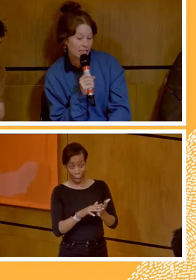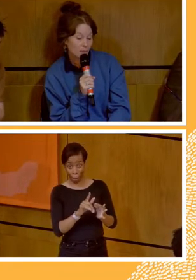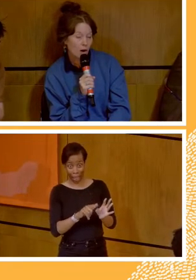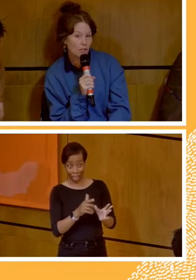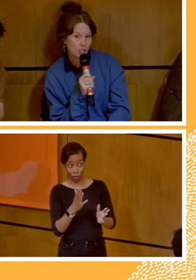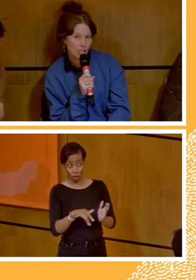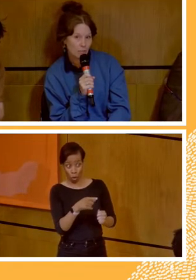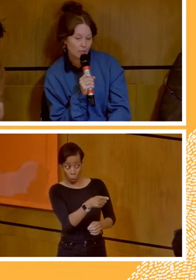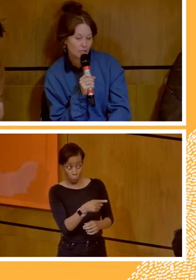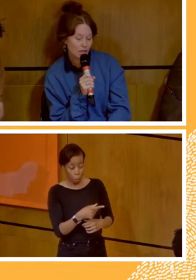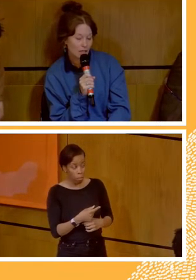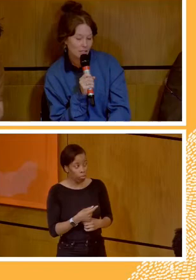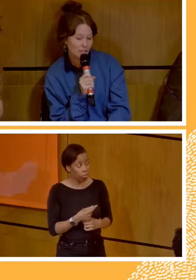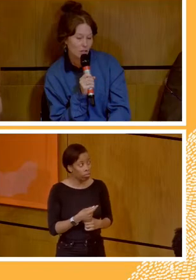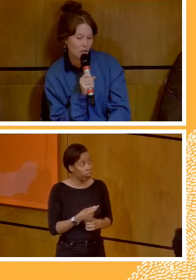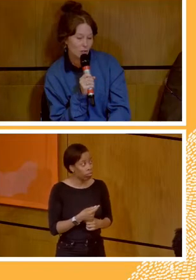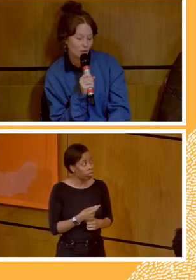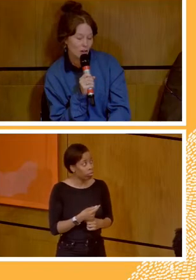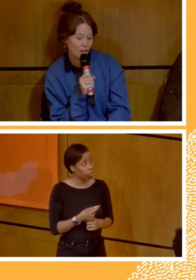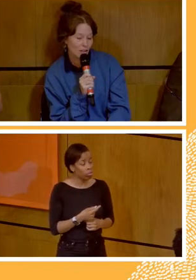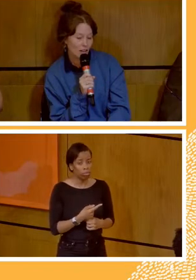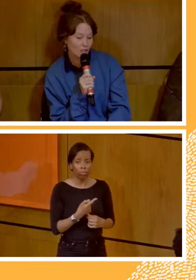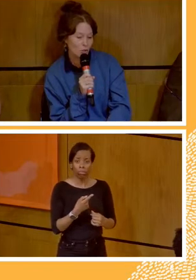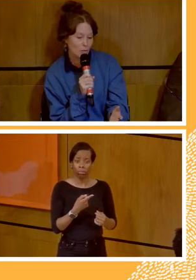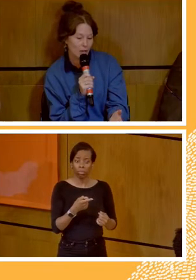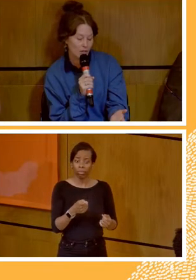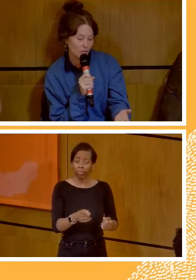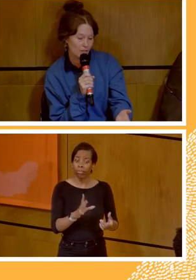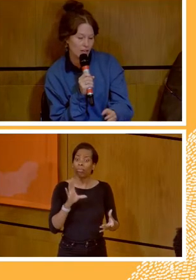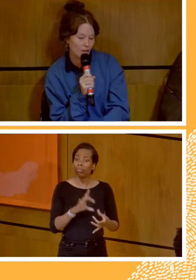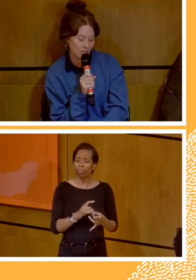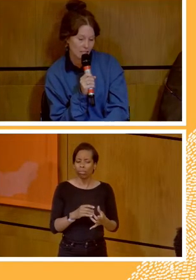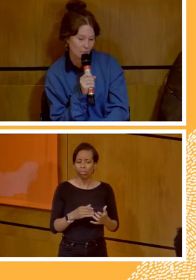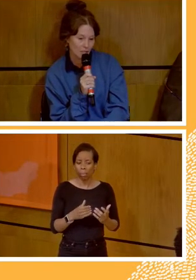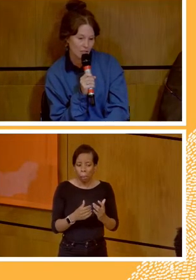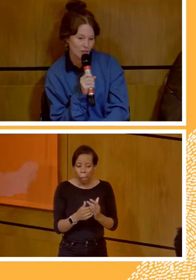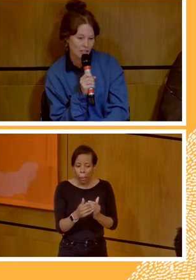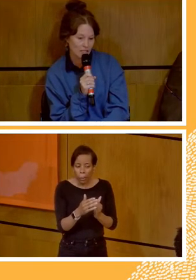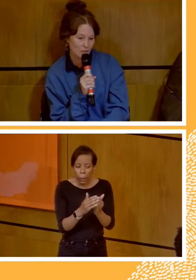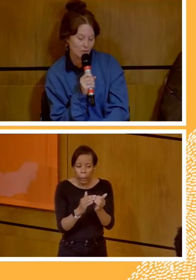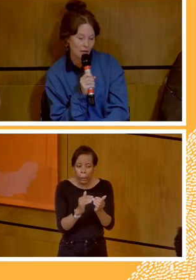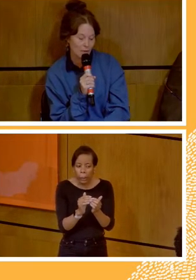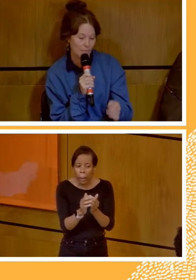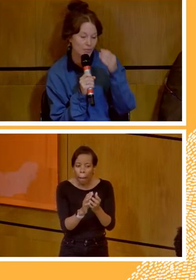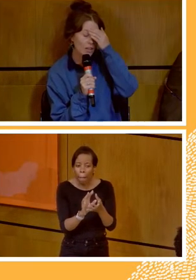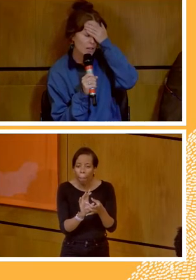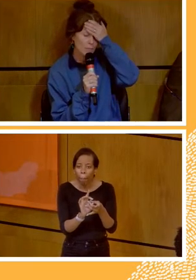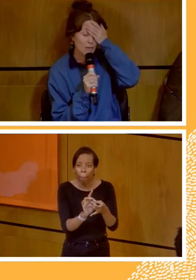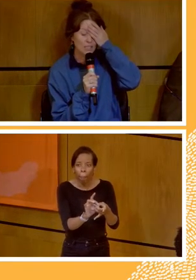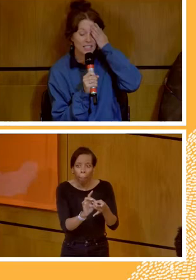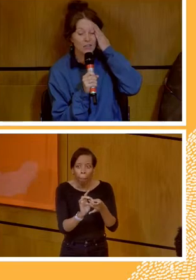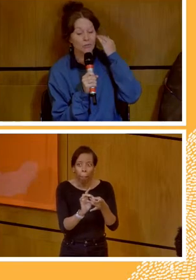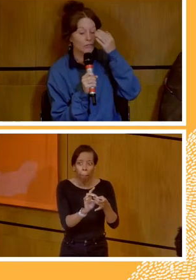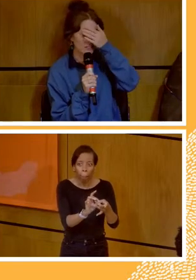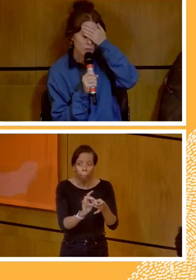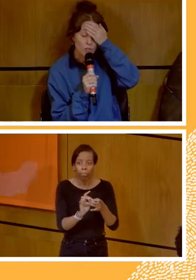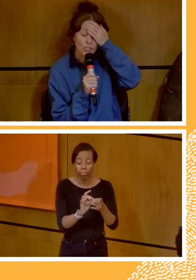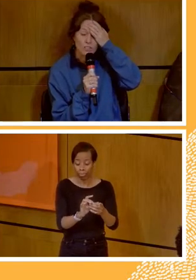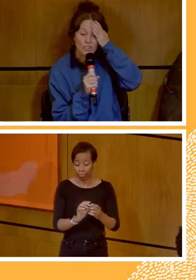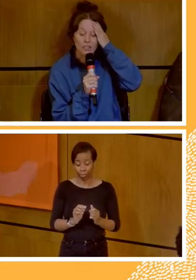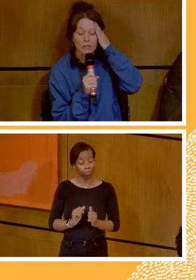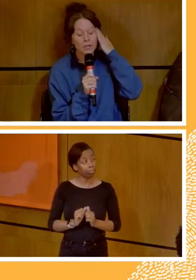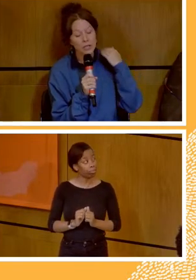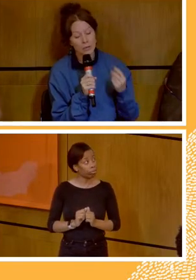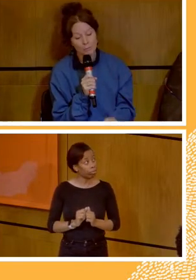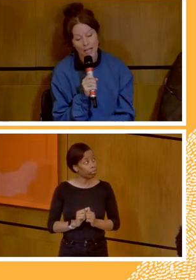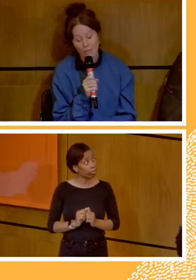like I say, as partnerships. So I'll talk about the Arctic picture first. Ben and myself were really